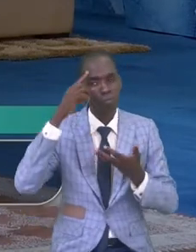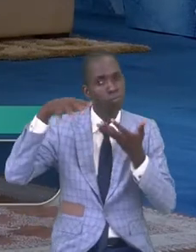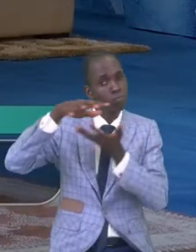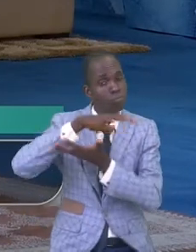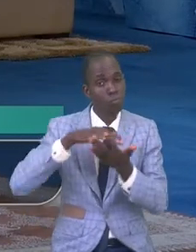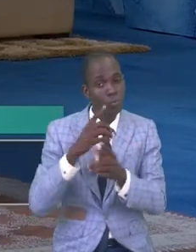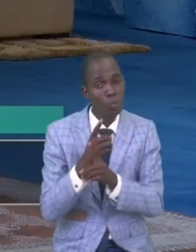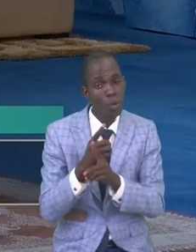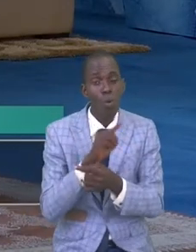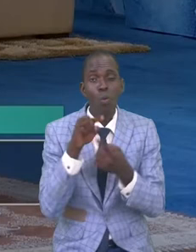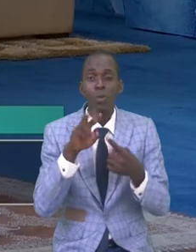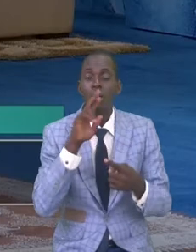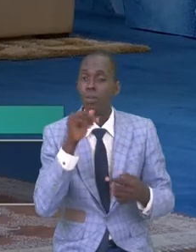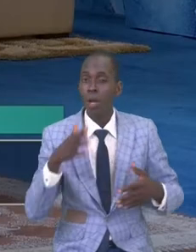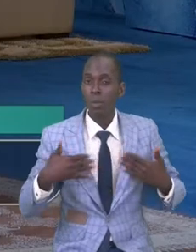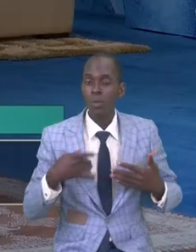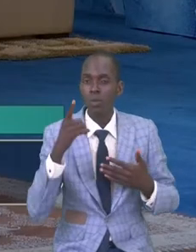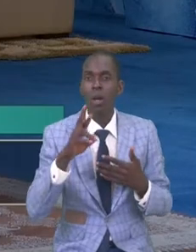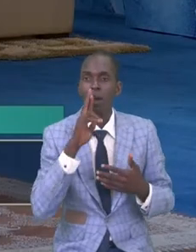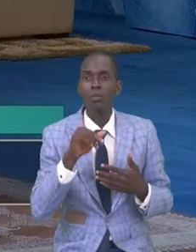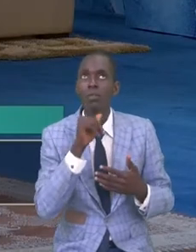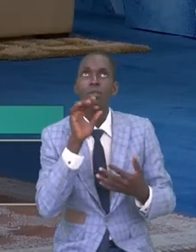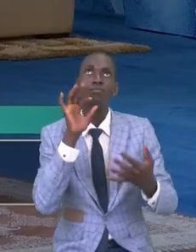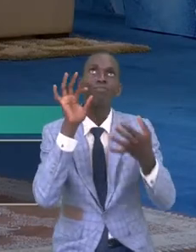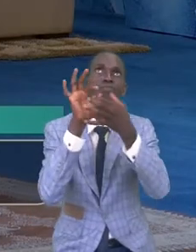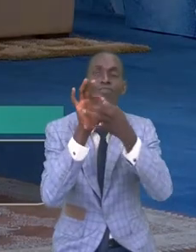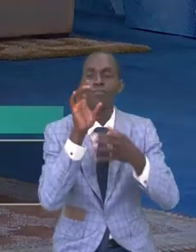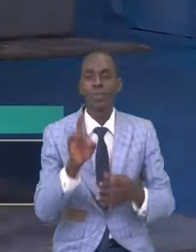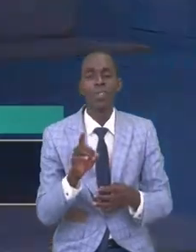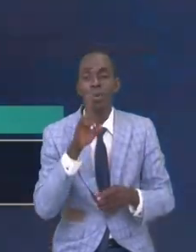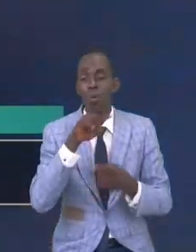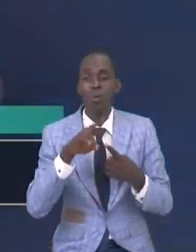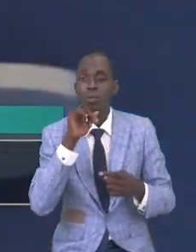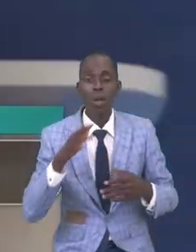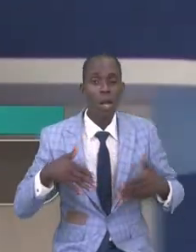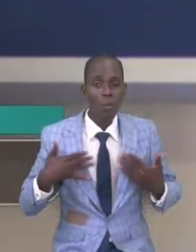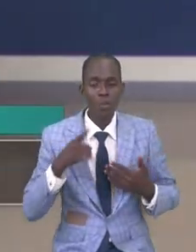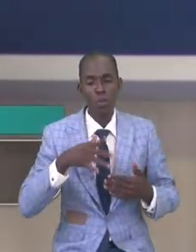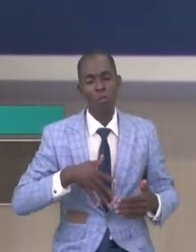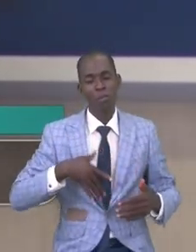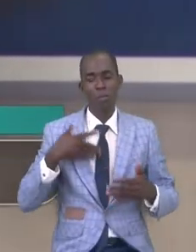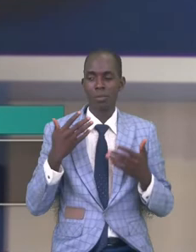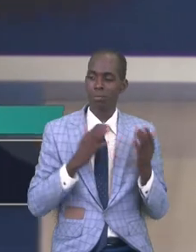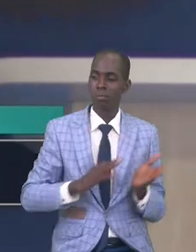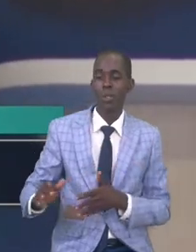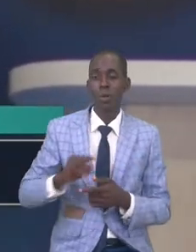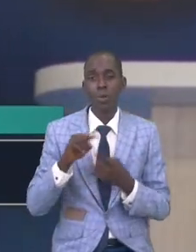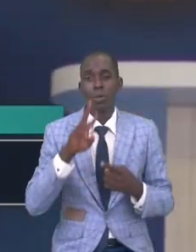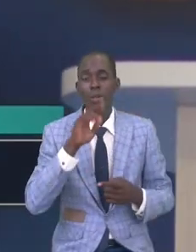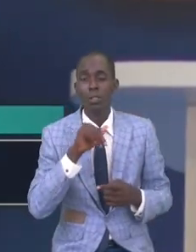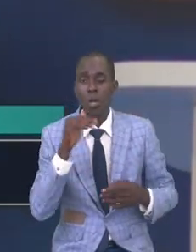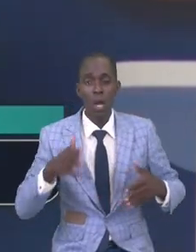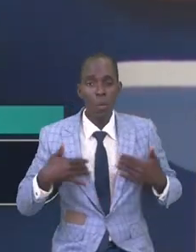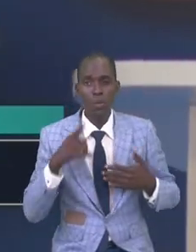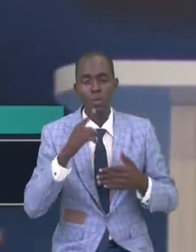you're not happy, you're not connected. When you're not happy, you feel rejected. When you're not happy, you feel